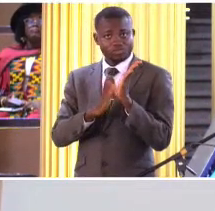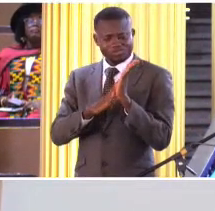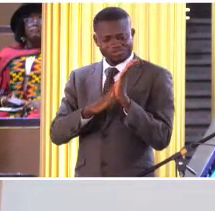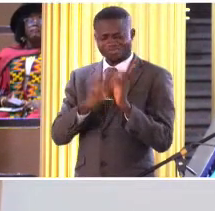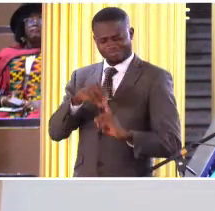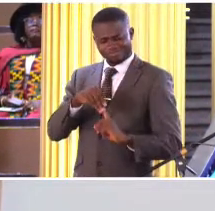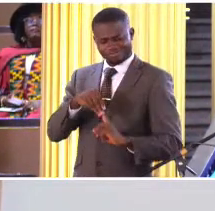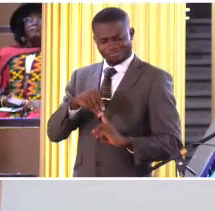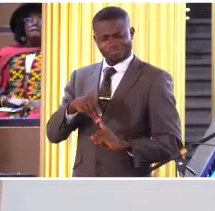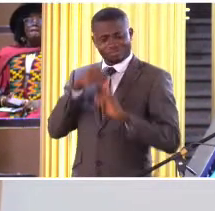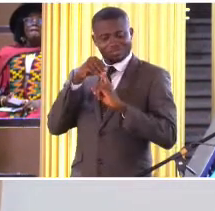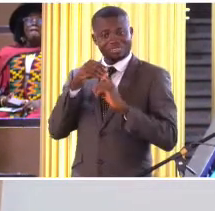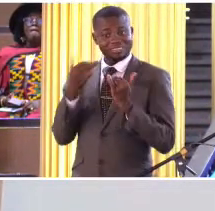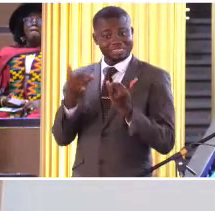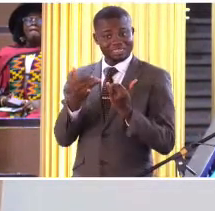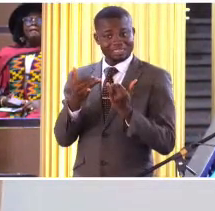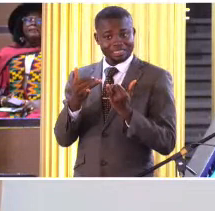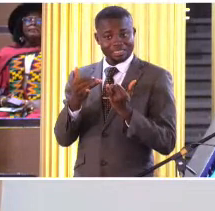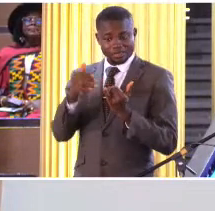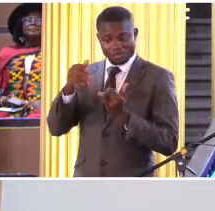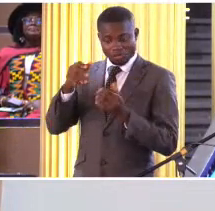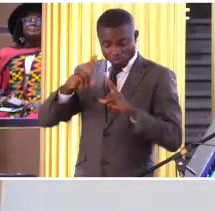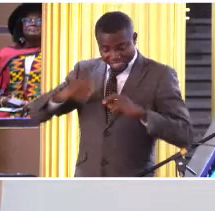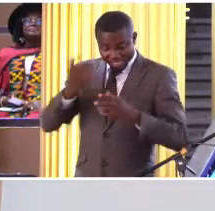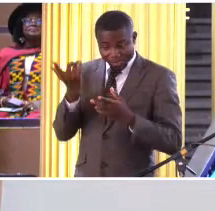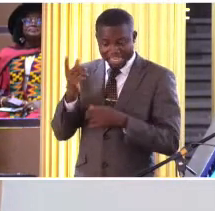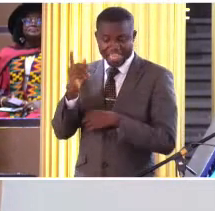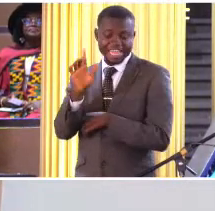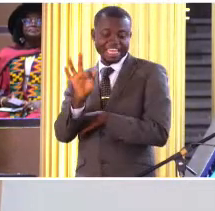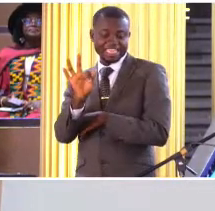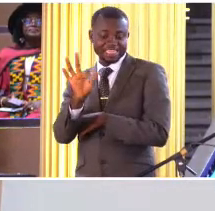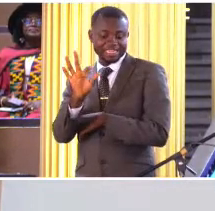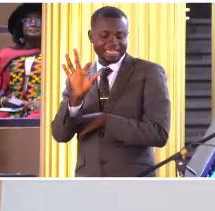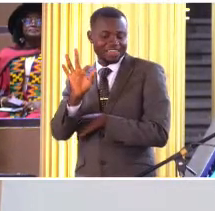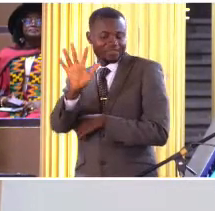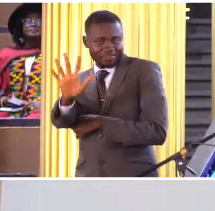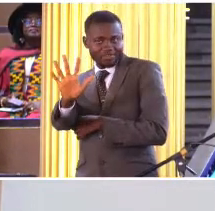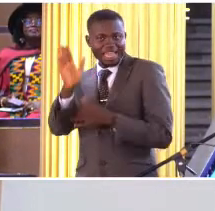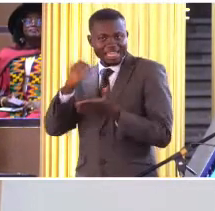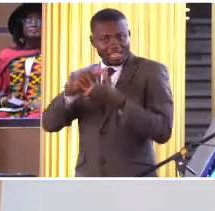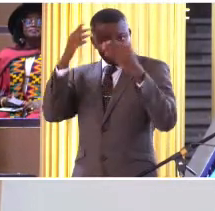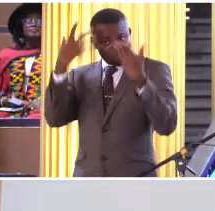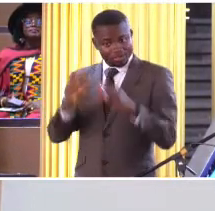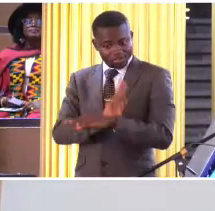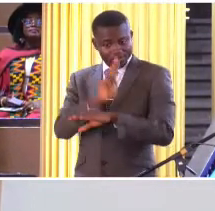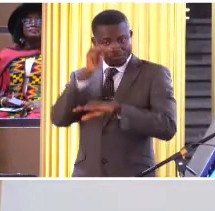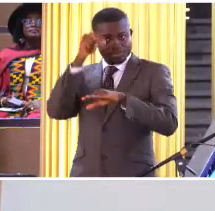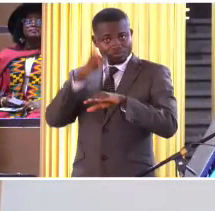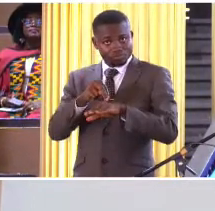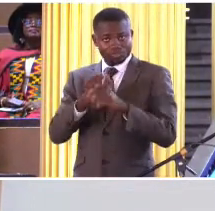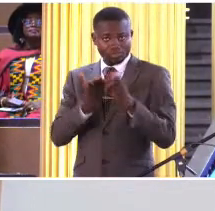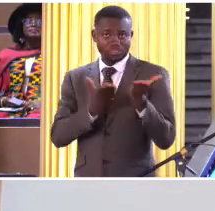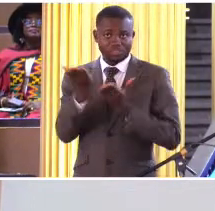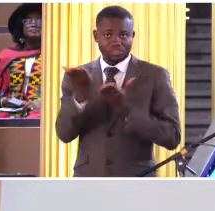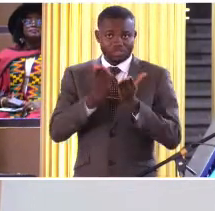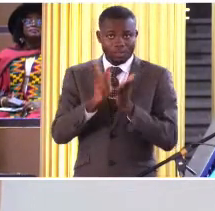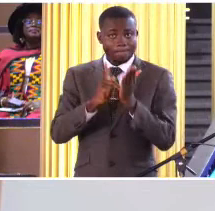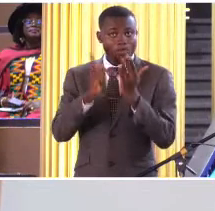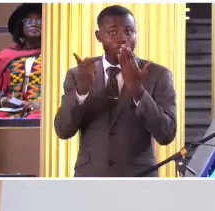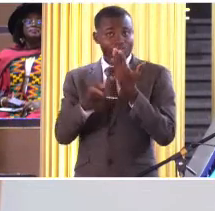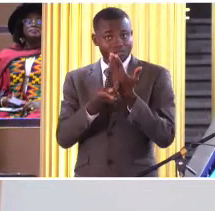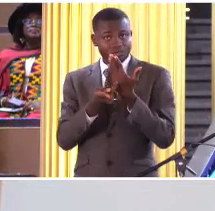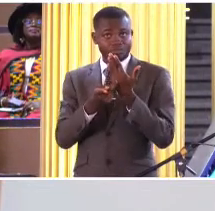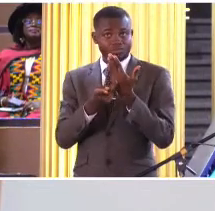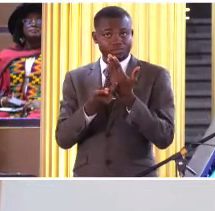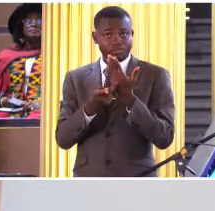intern in 1995. He subsequently completed his National Youth Service Corps program at